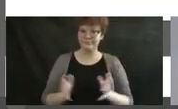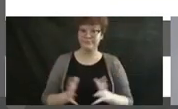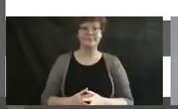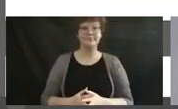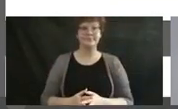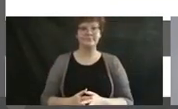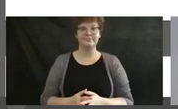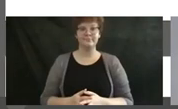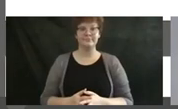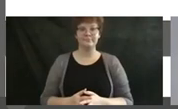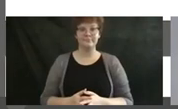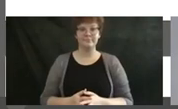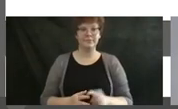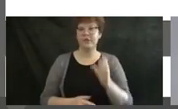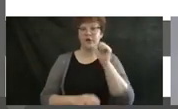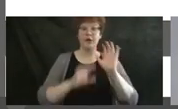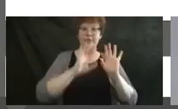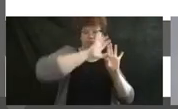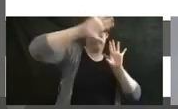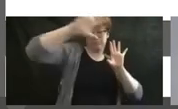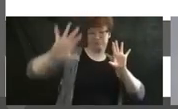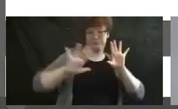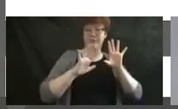They aren't everywhere.